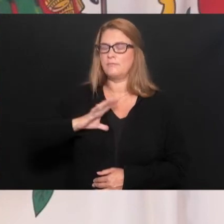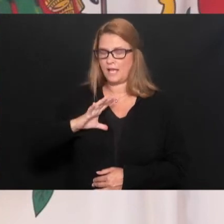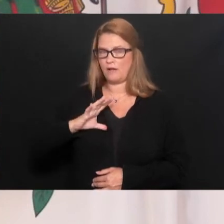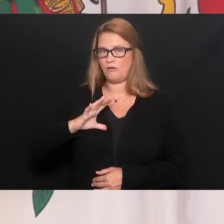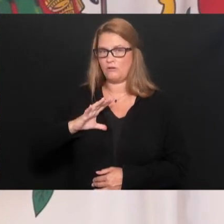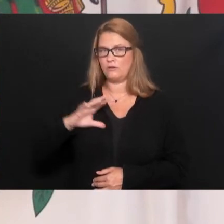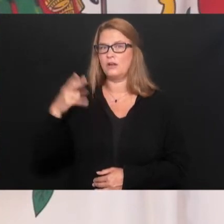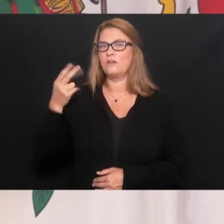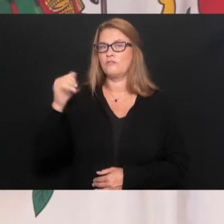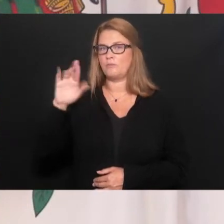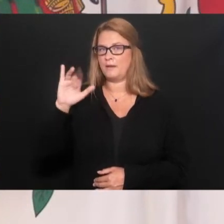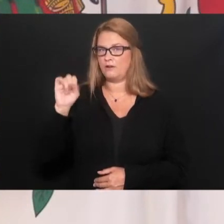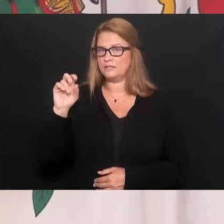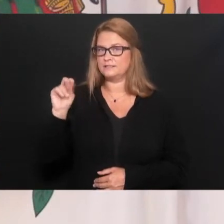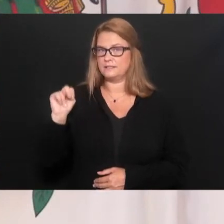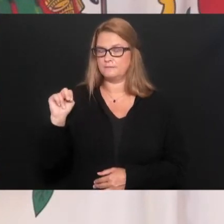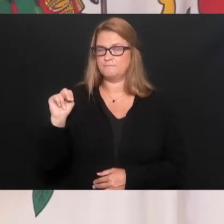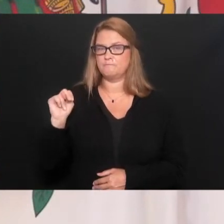male from Harrison County.